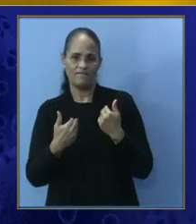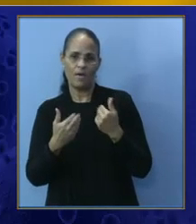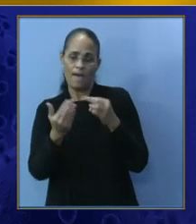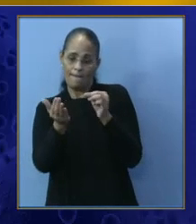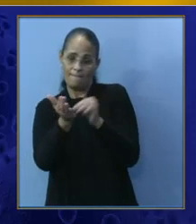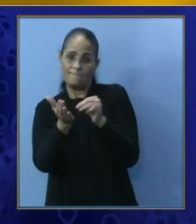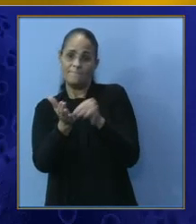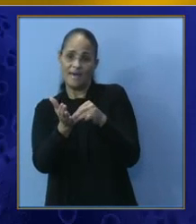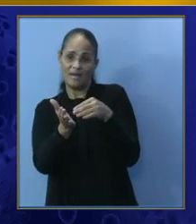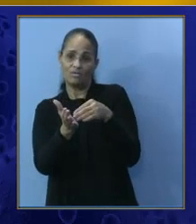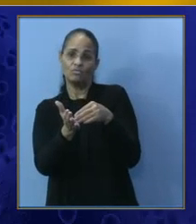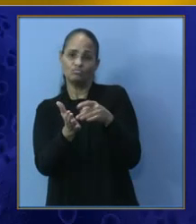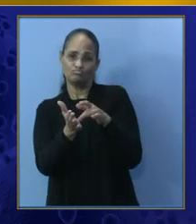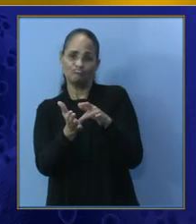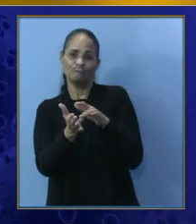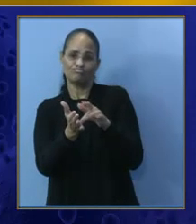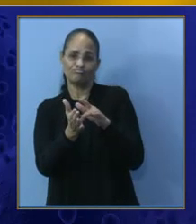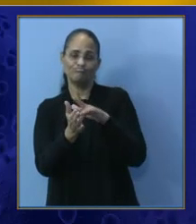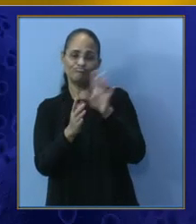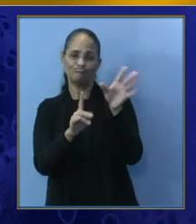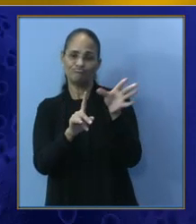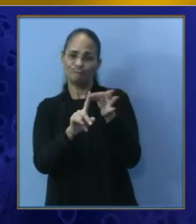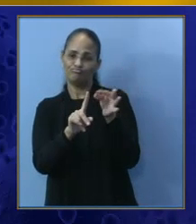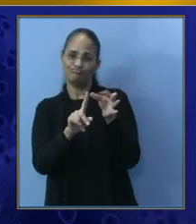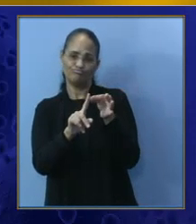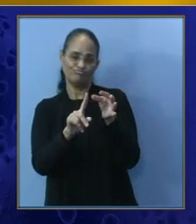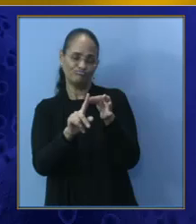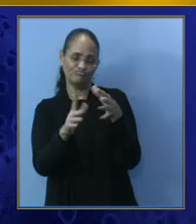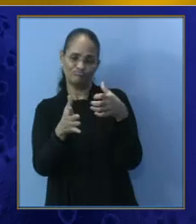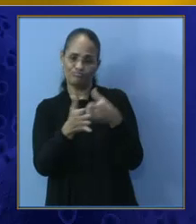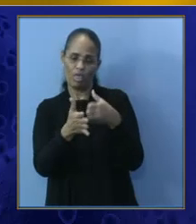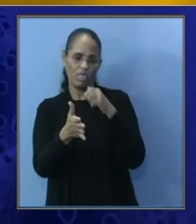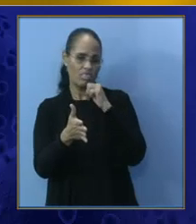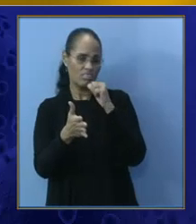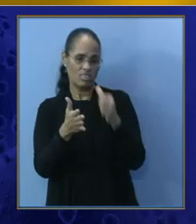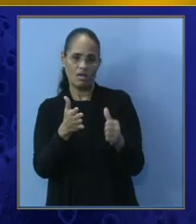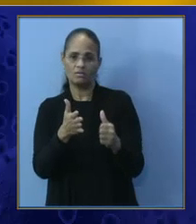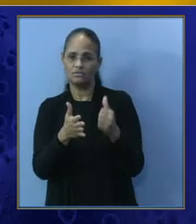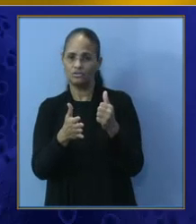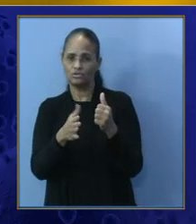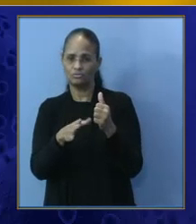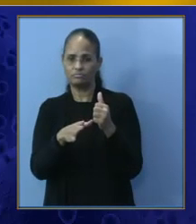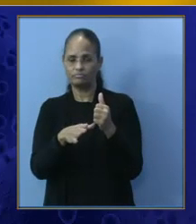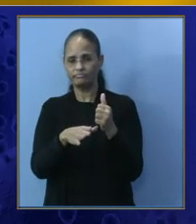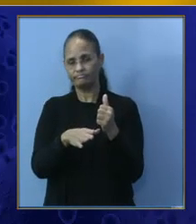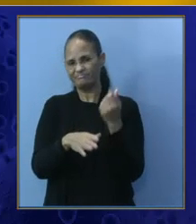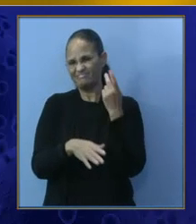medical vulnerabilities of which are not evident to the naked eye.